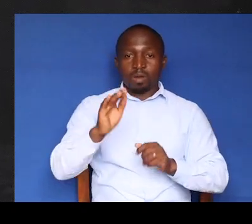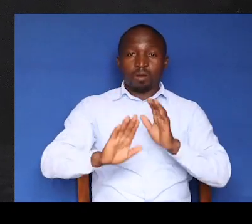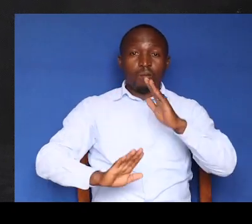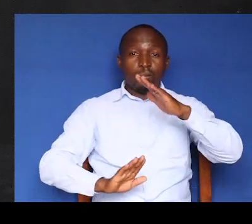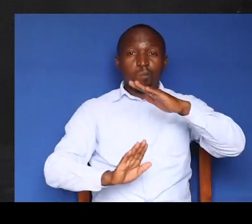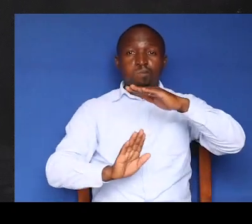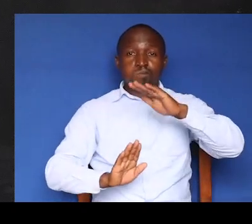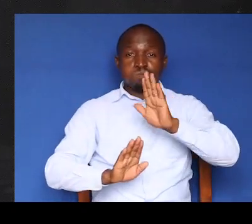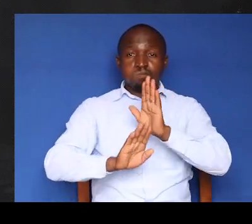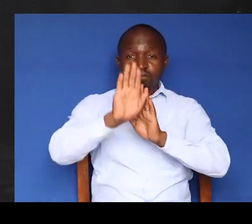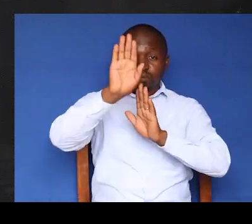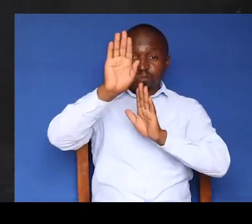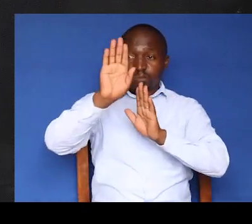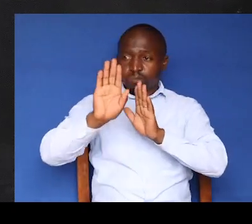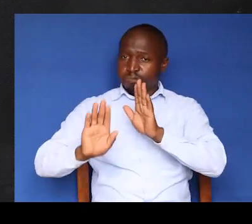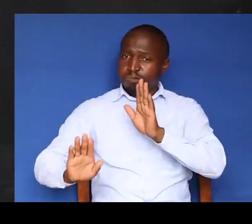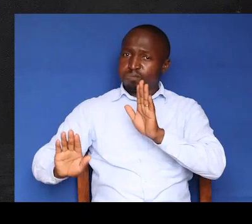Rains high enough